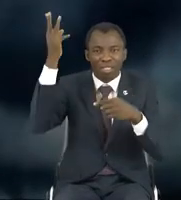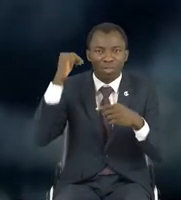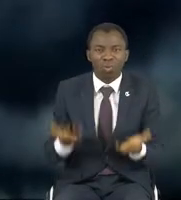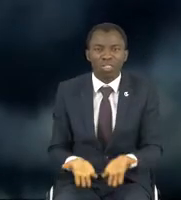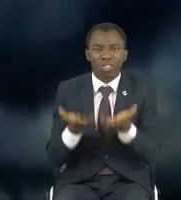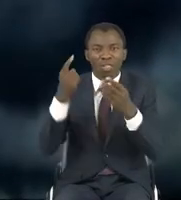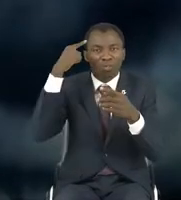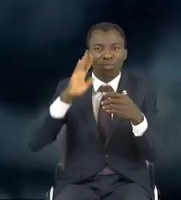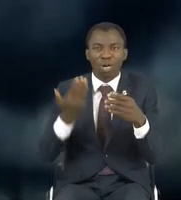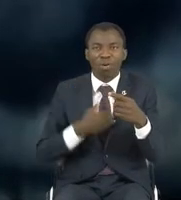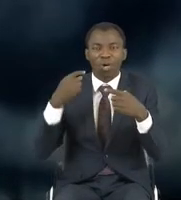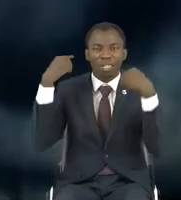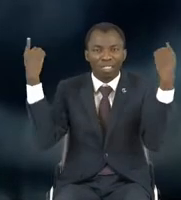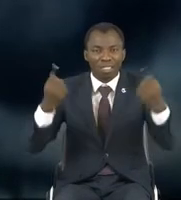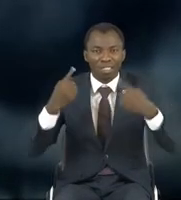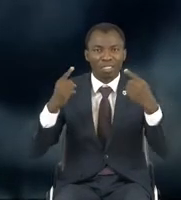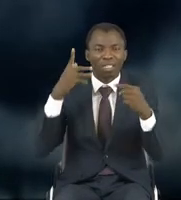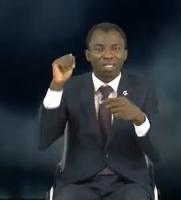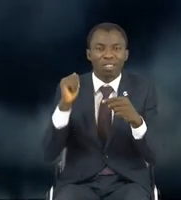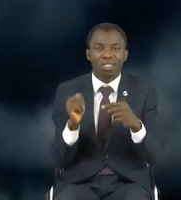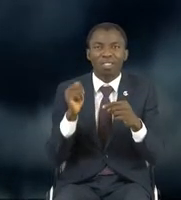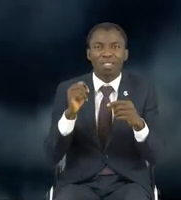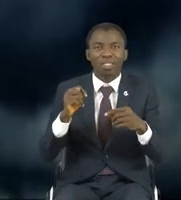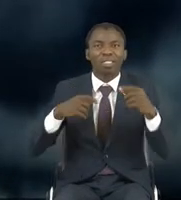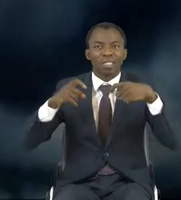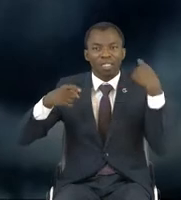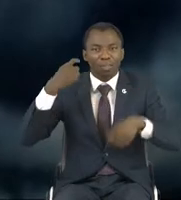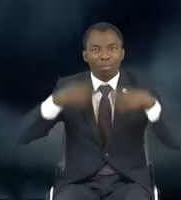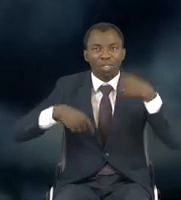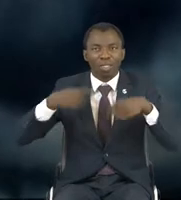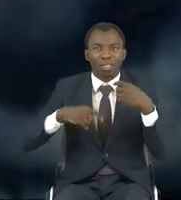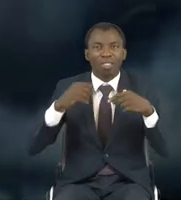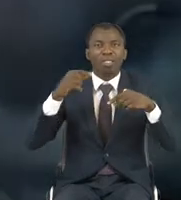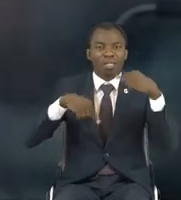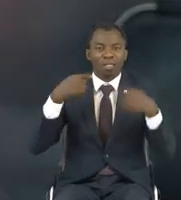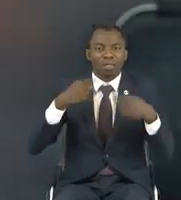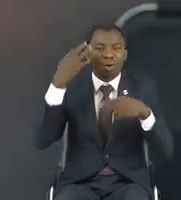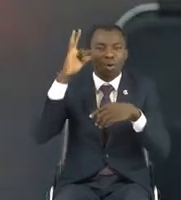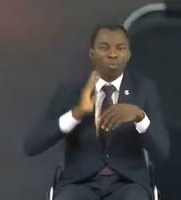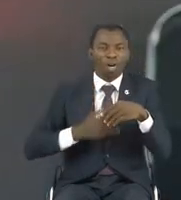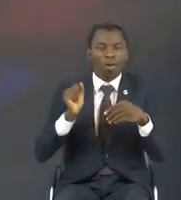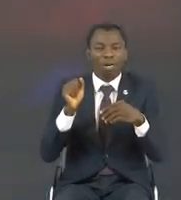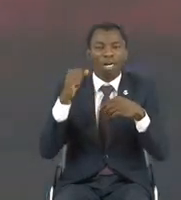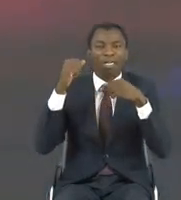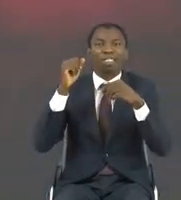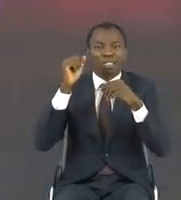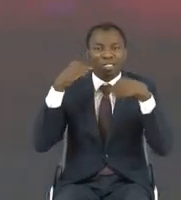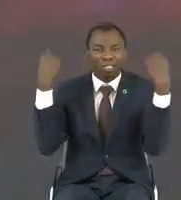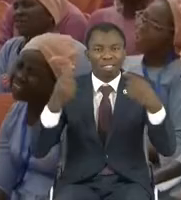for iniquities. The chastisement of our peace was upon him. And you will tell me.